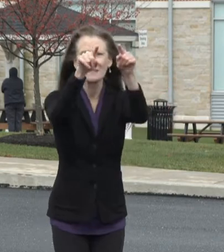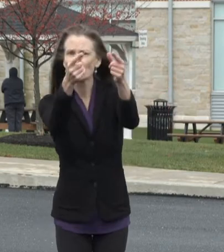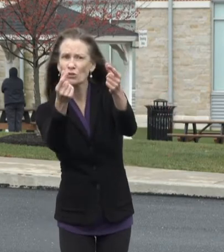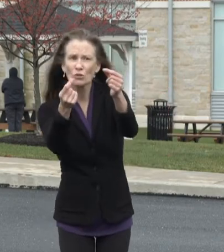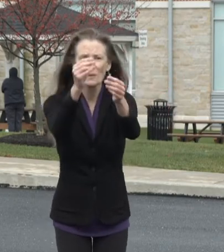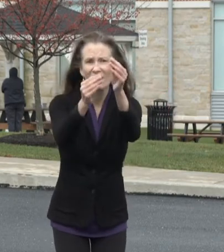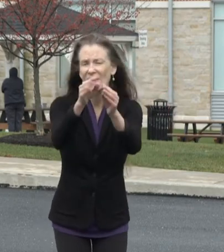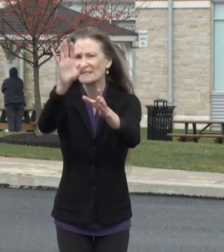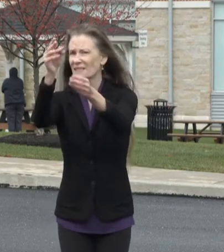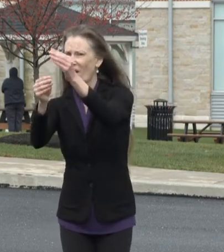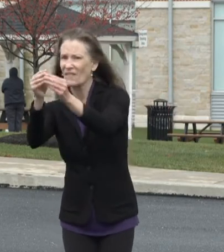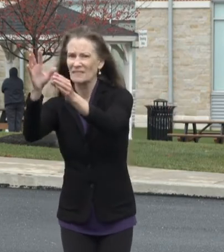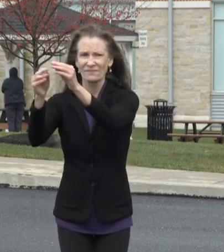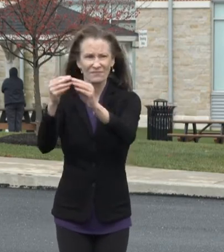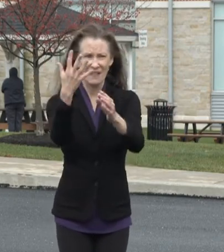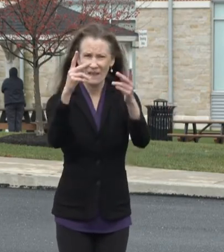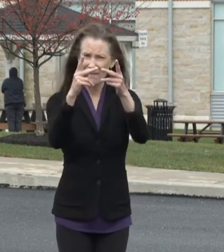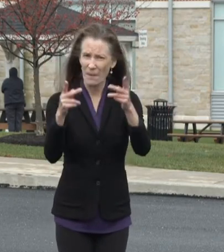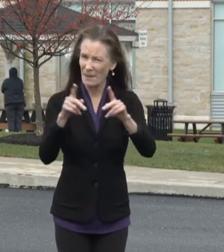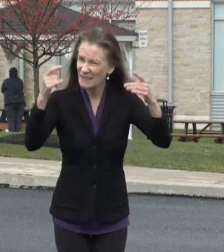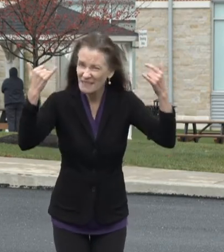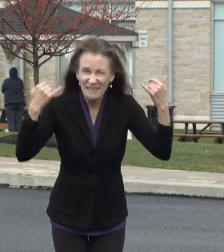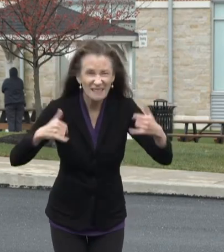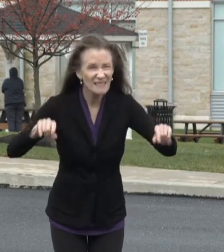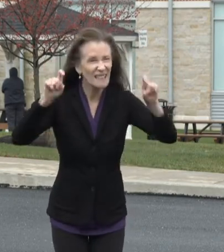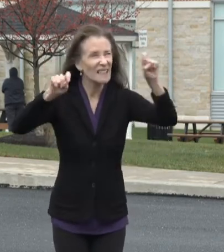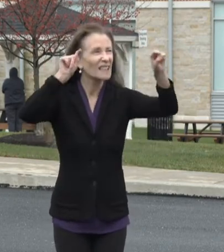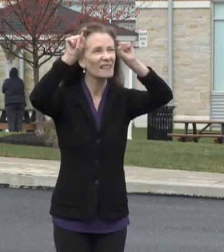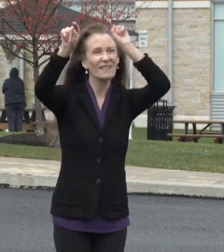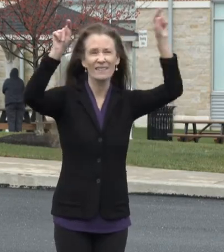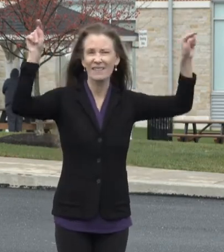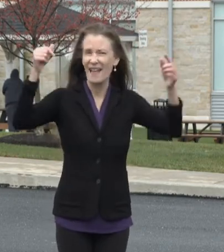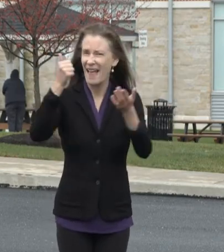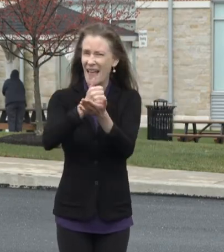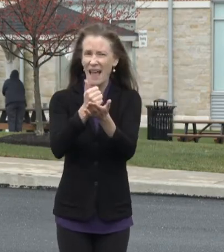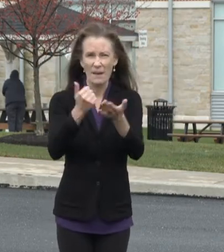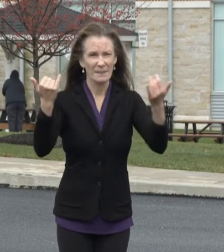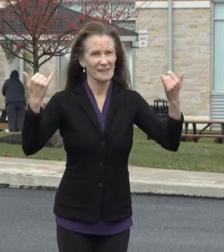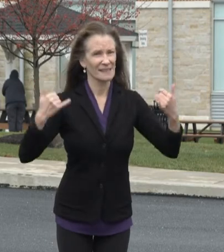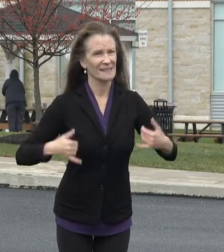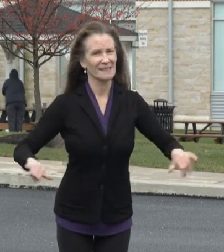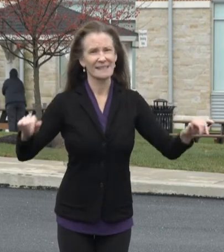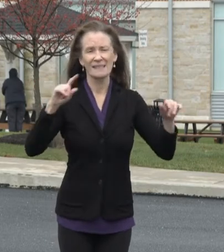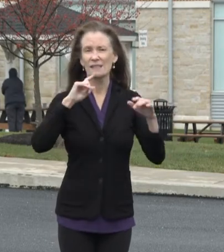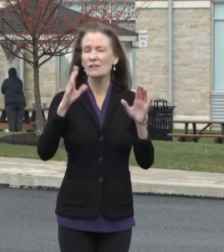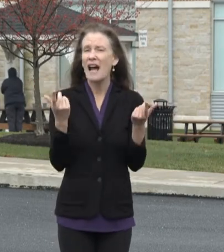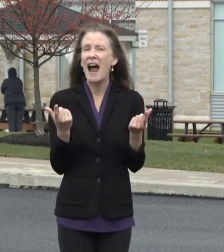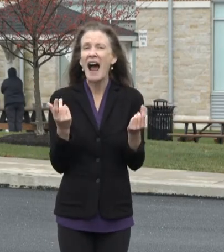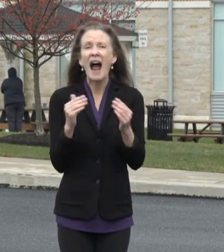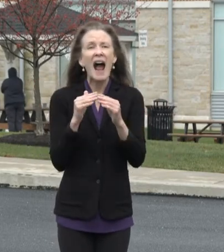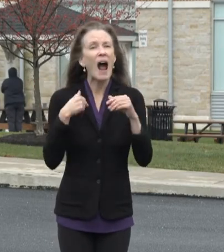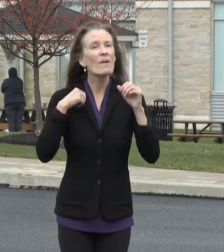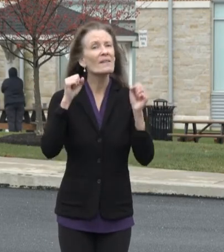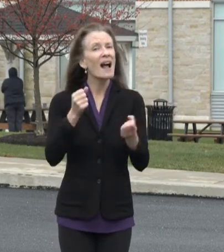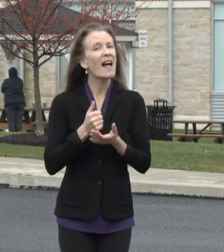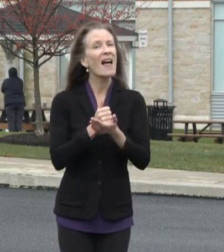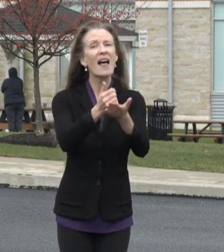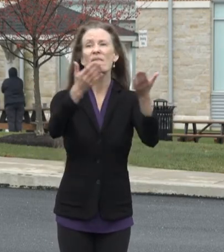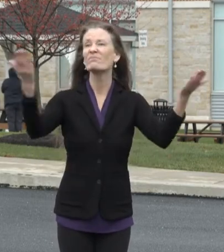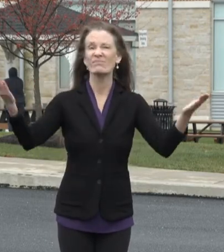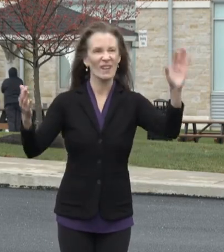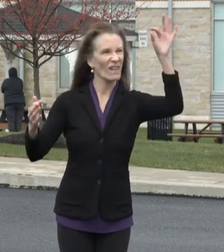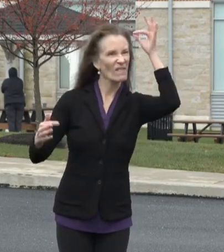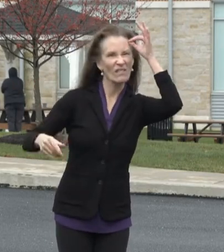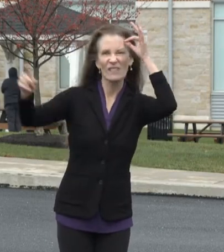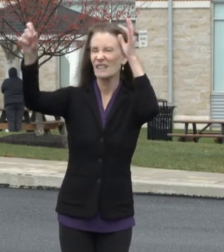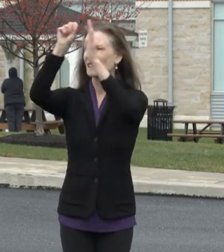that we are still in need of assistance, and only by the states and the federal government giving us that backing can